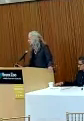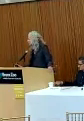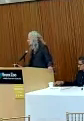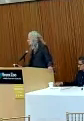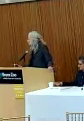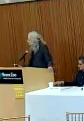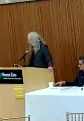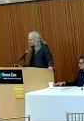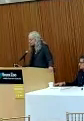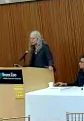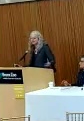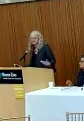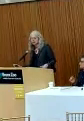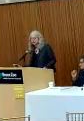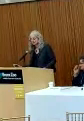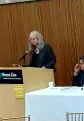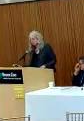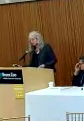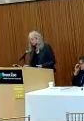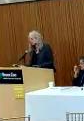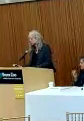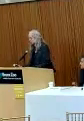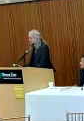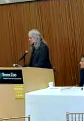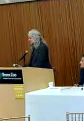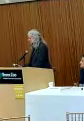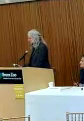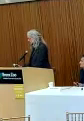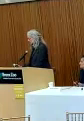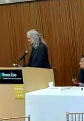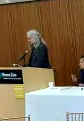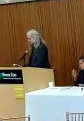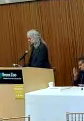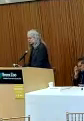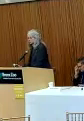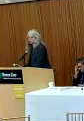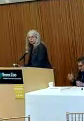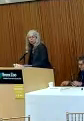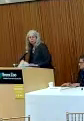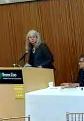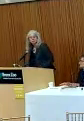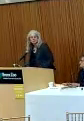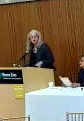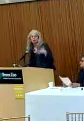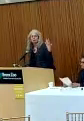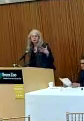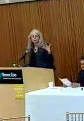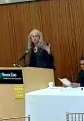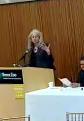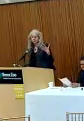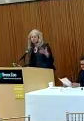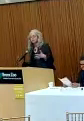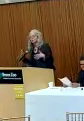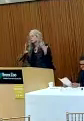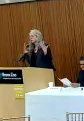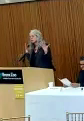questions that that you have have and you know encourage you to reach out to us if you have any issues that you want to talk about we are here to